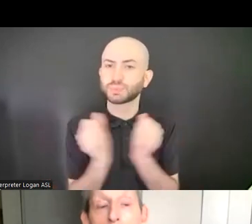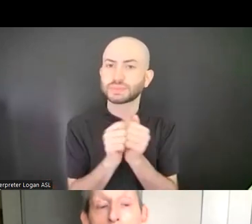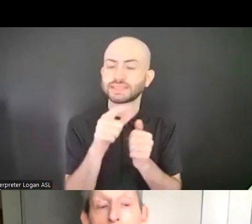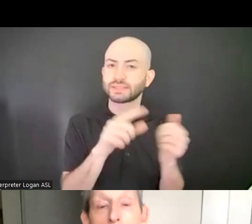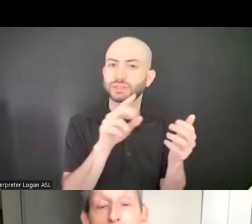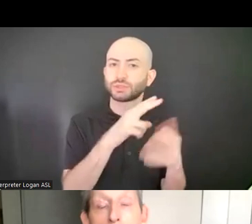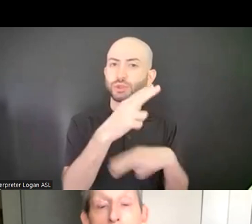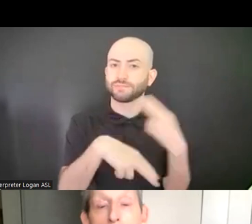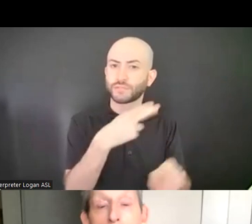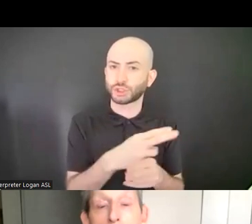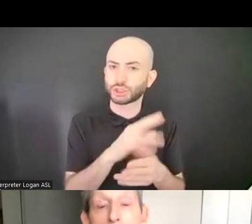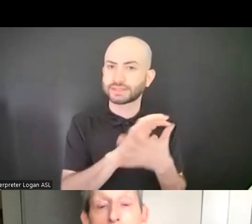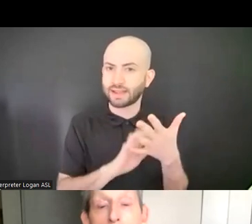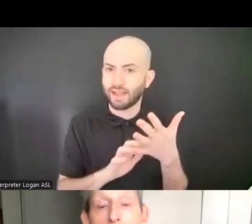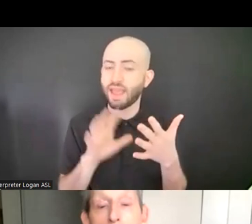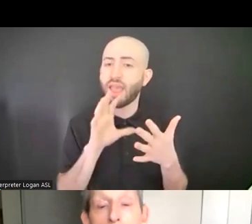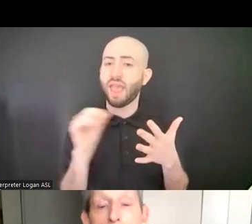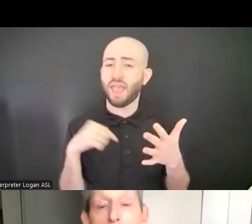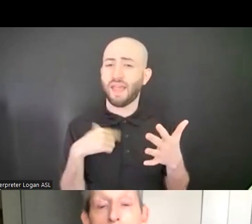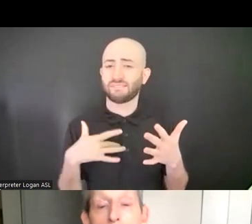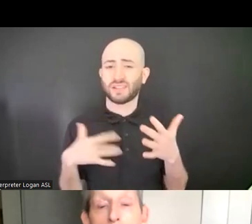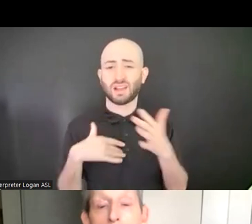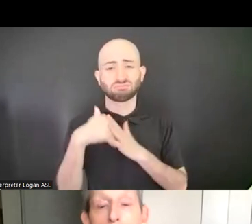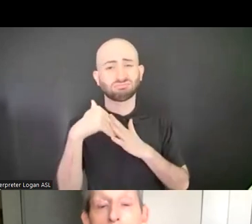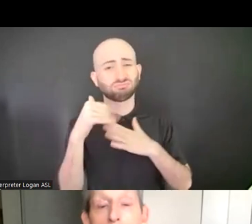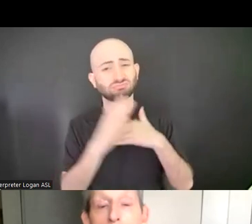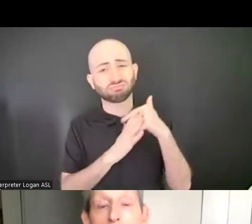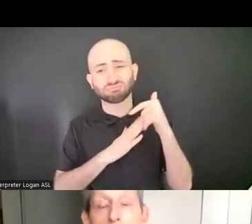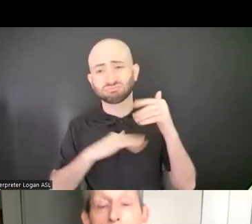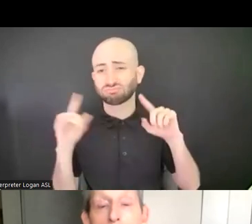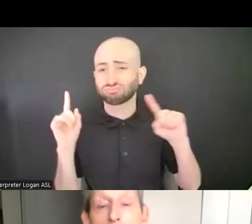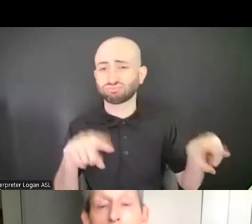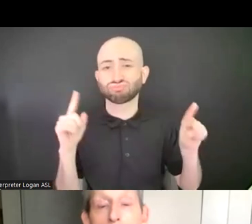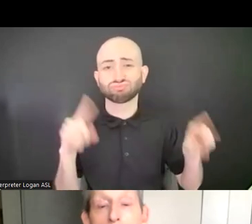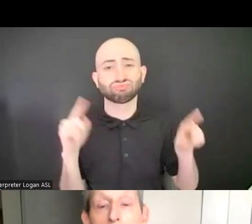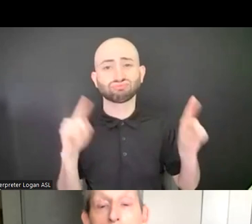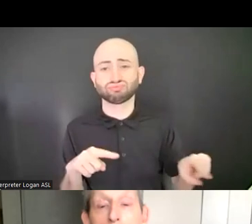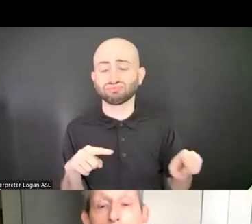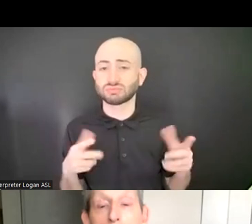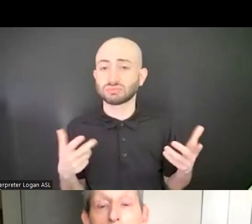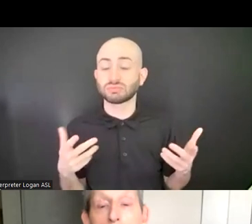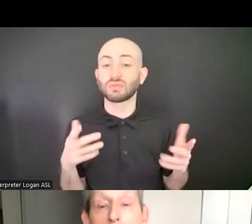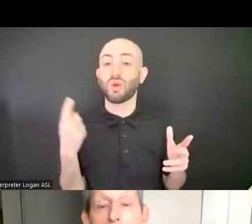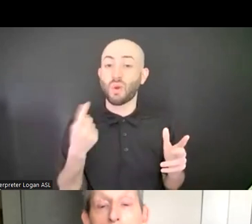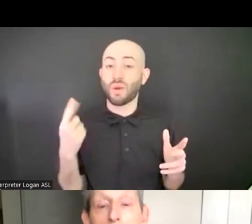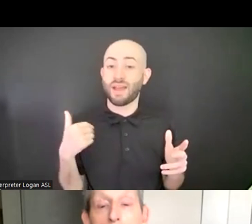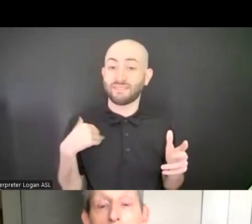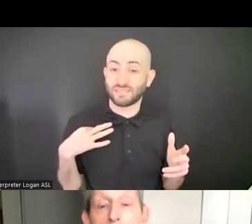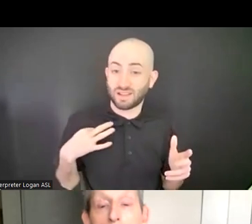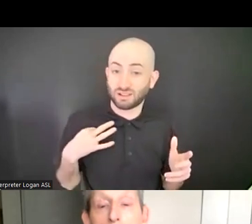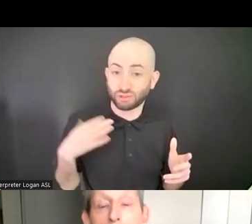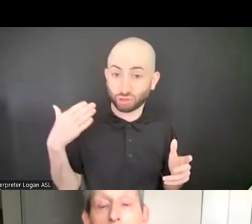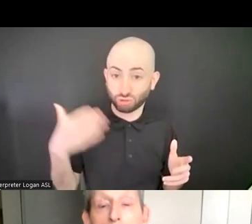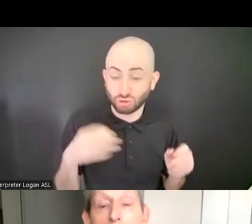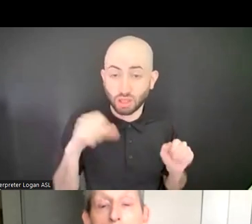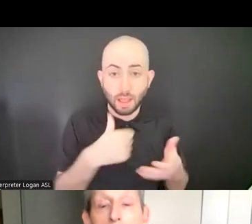it's a place i'm really comfortable going to because um there's always like a volunteer that i know can help me